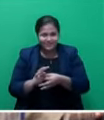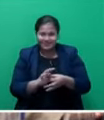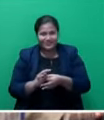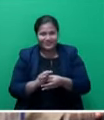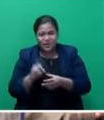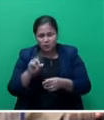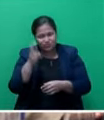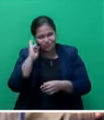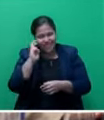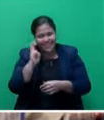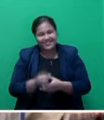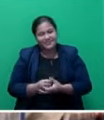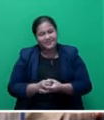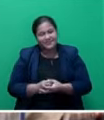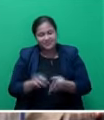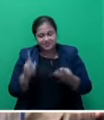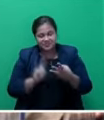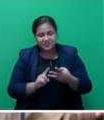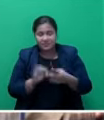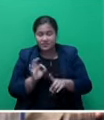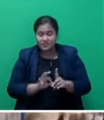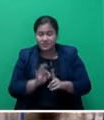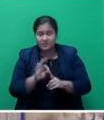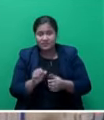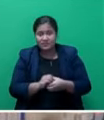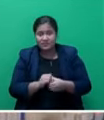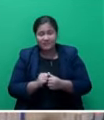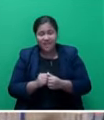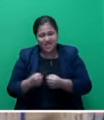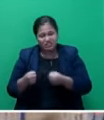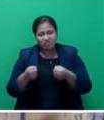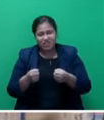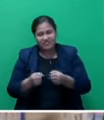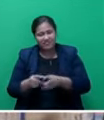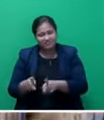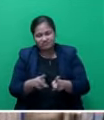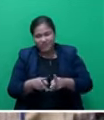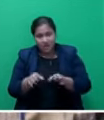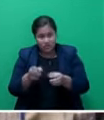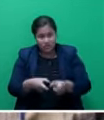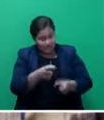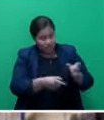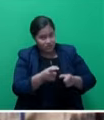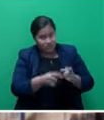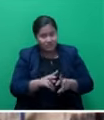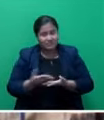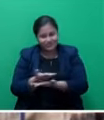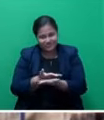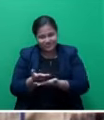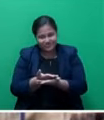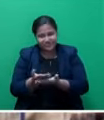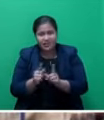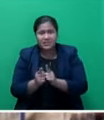stakeholder training. Thirdly, improve and strengthen its stakeholder relationships through regular meetings and consultations for